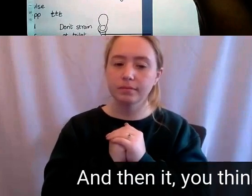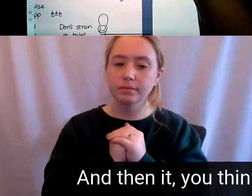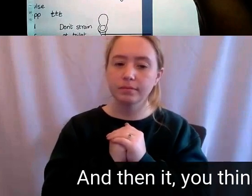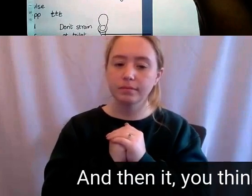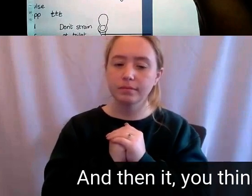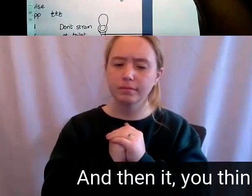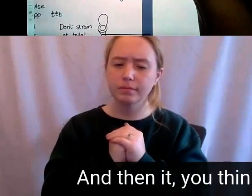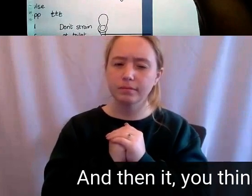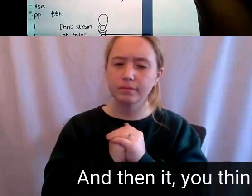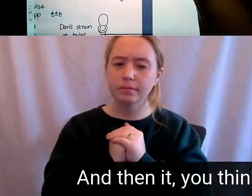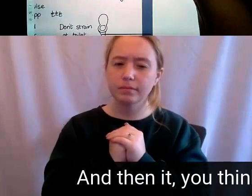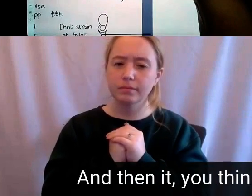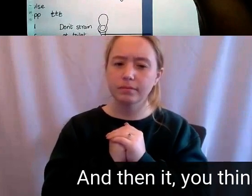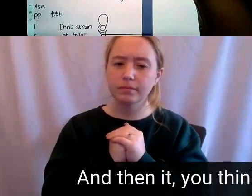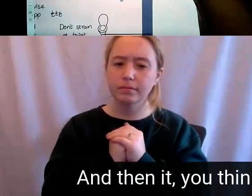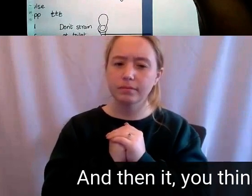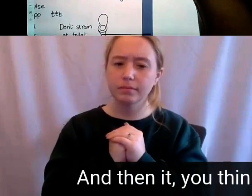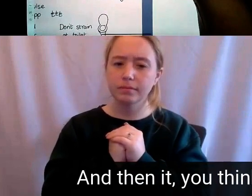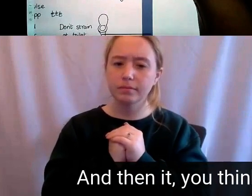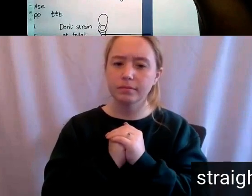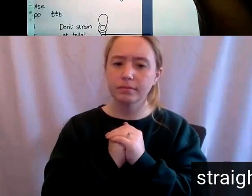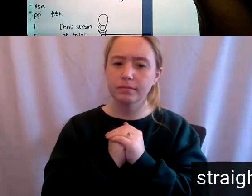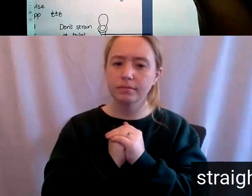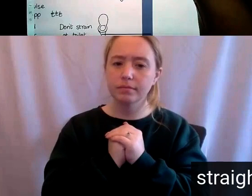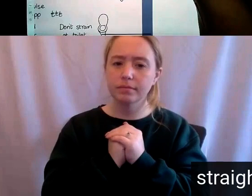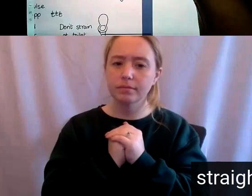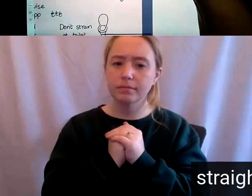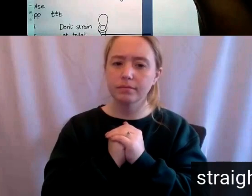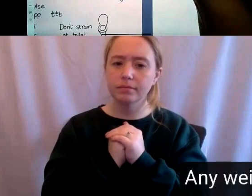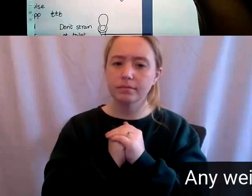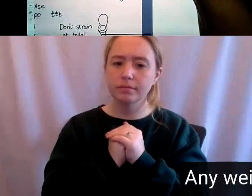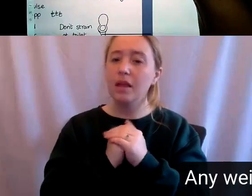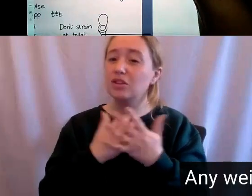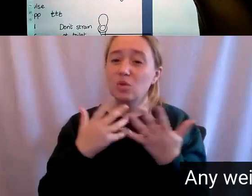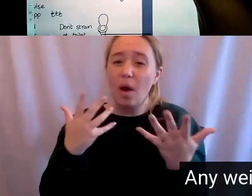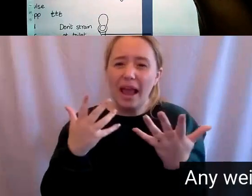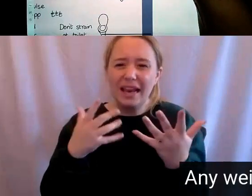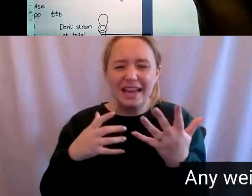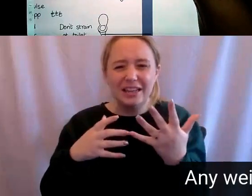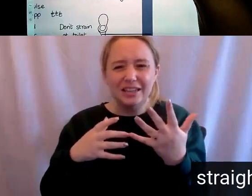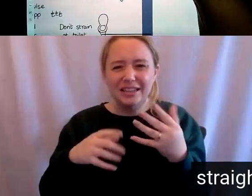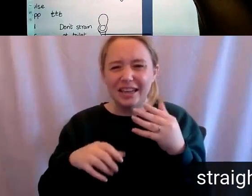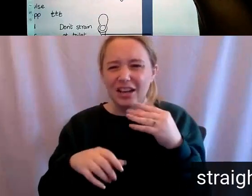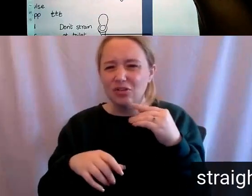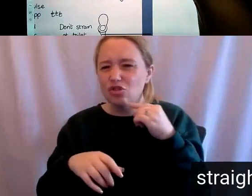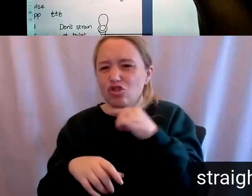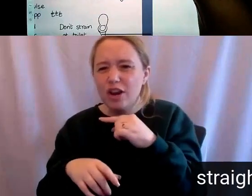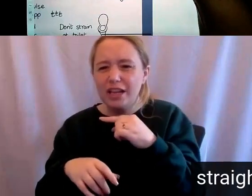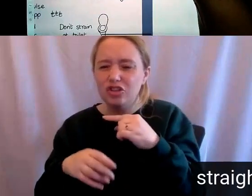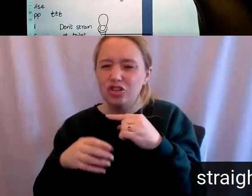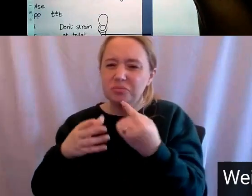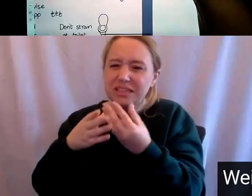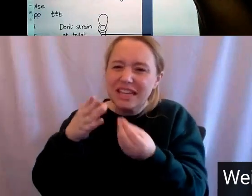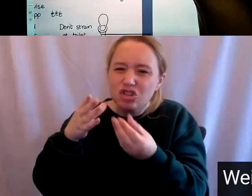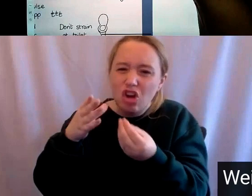and then you think, oh, I'm feeling full early, straight to the GP. Any weird discharge, straight to the